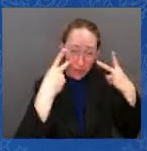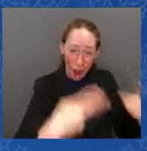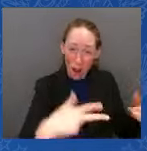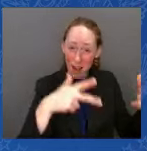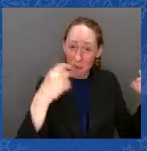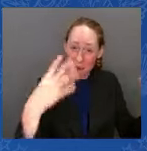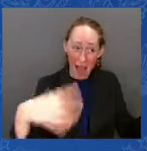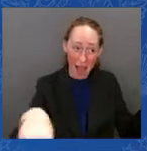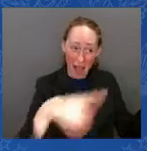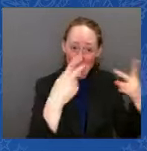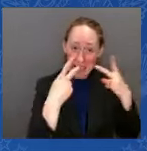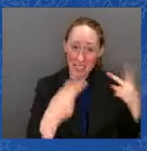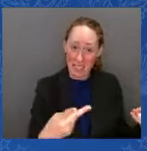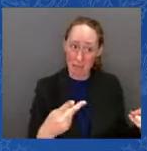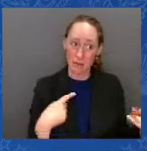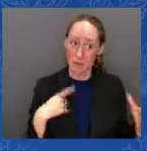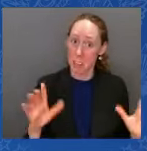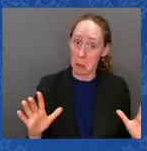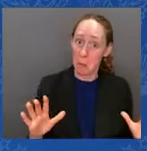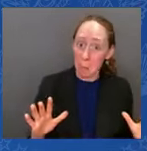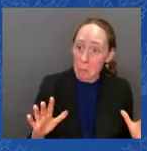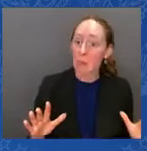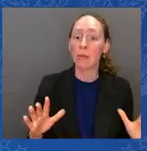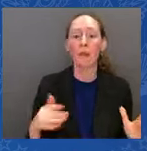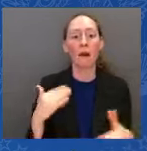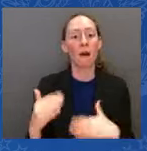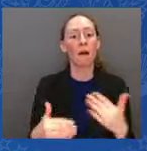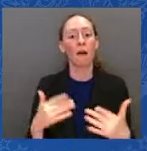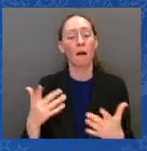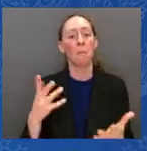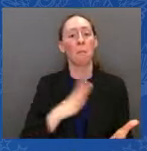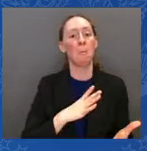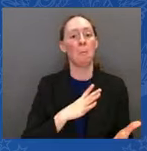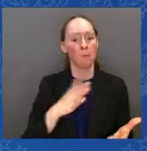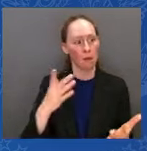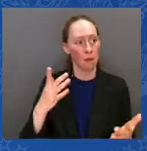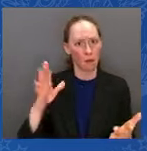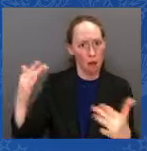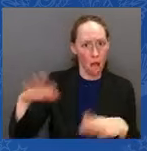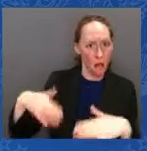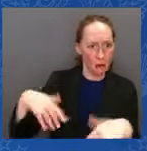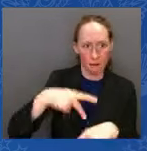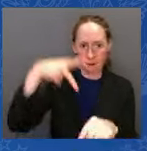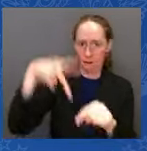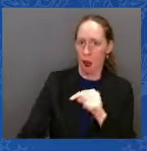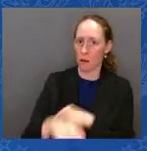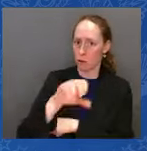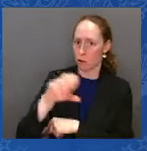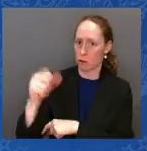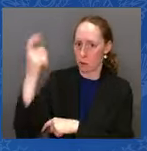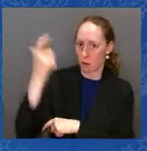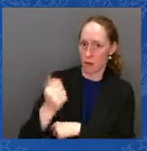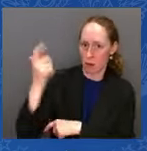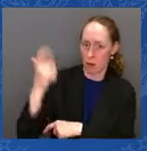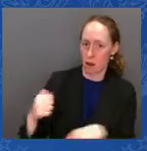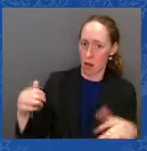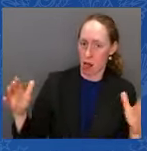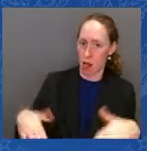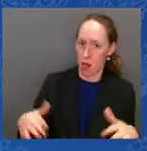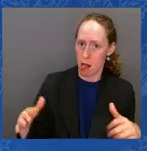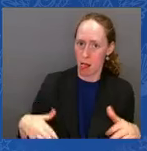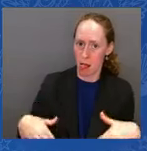Well, so far, they're not cutting Social Security so far. And not only do they rule out any new revenue,